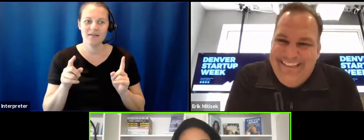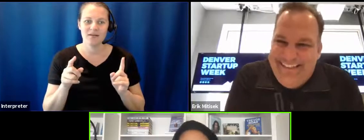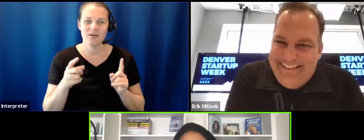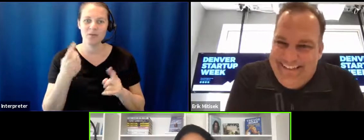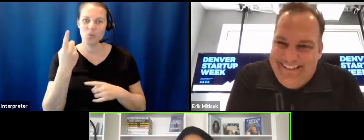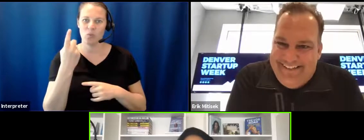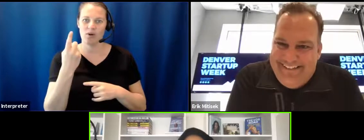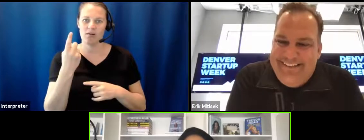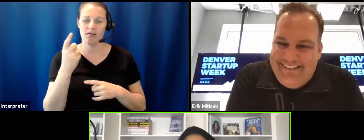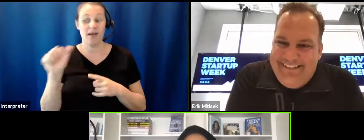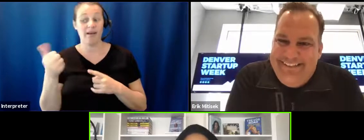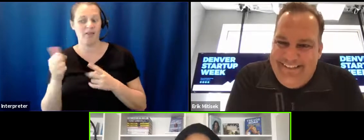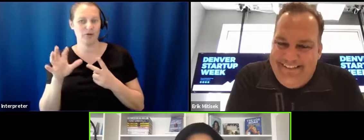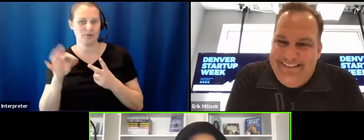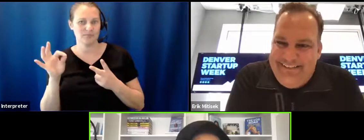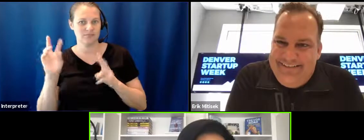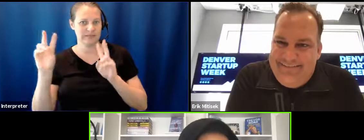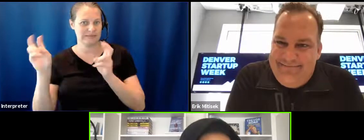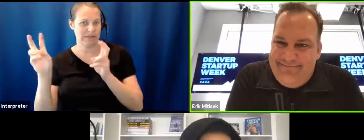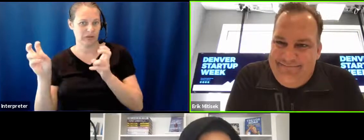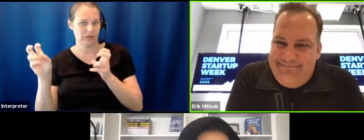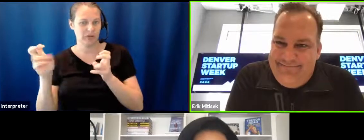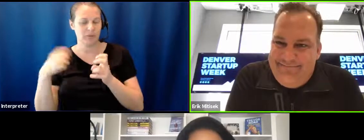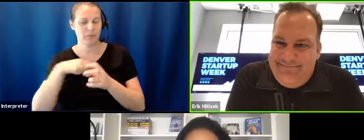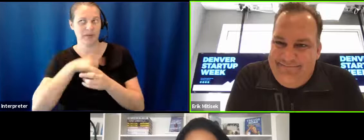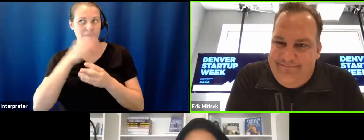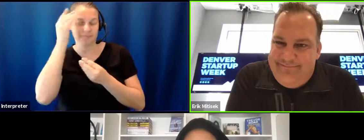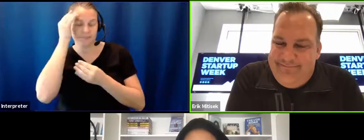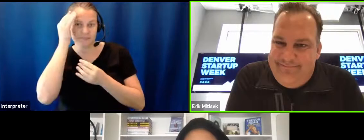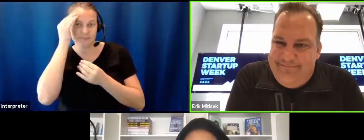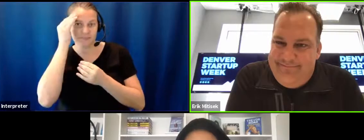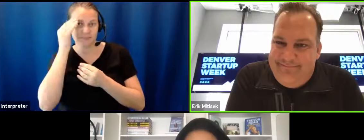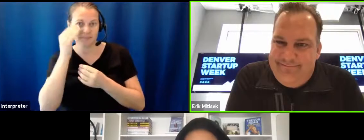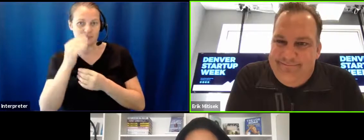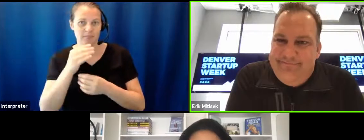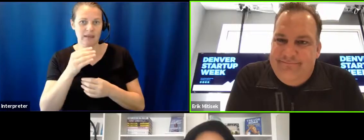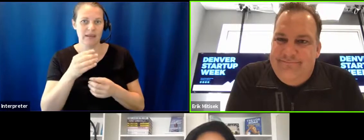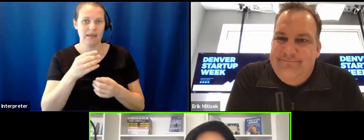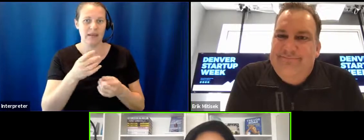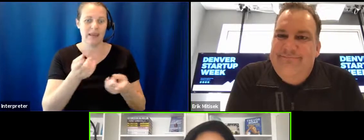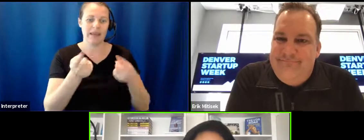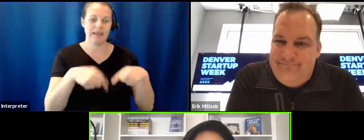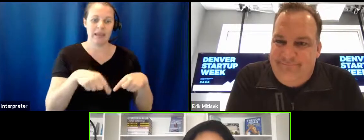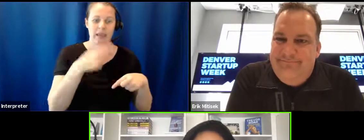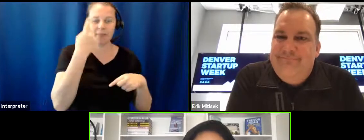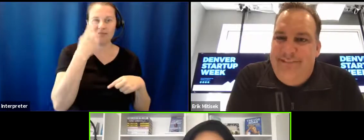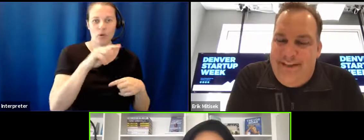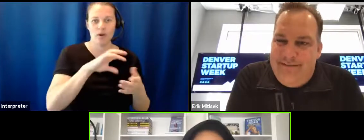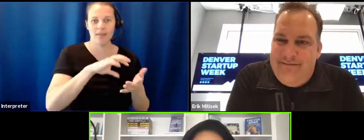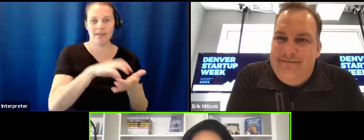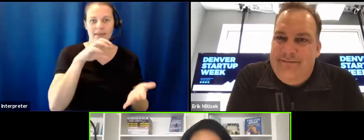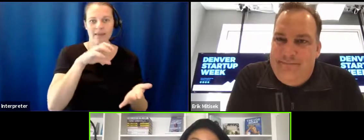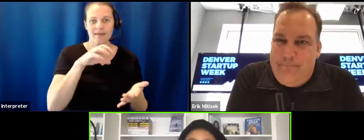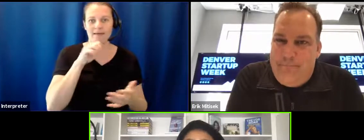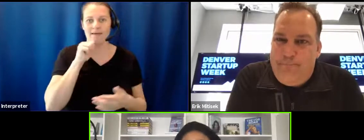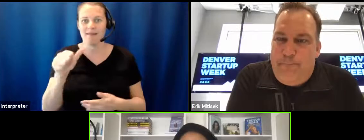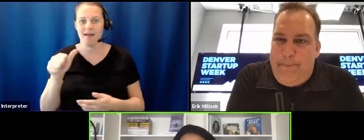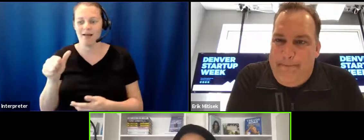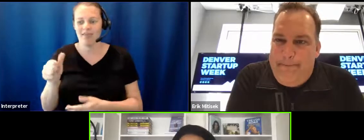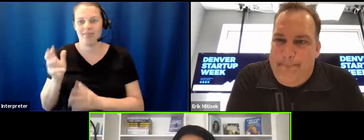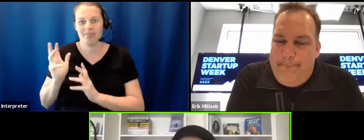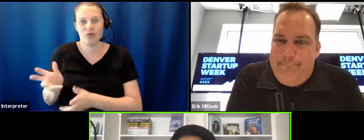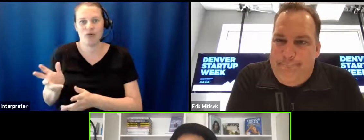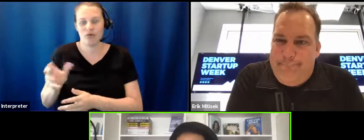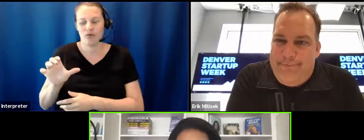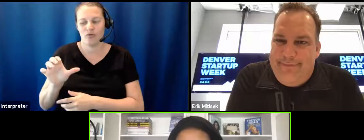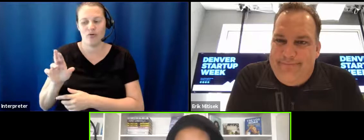optional titles was came for the cake, not the crumbs, because I say that a lot. Yeah. You know, and then, but the reason